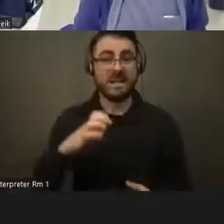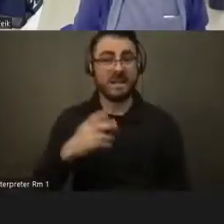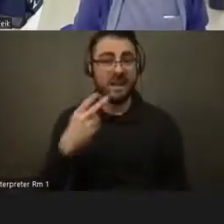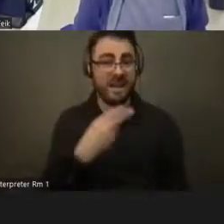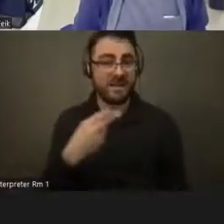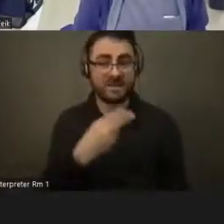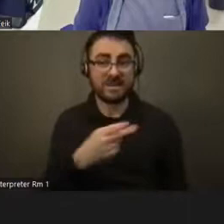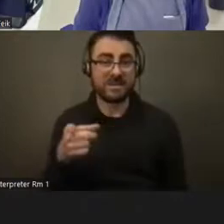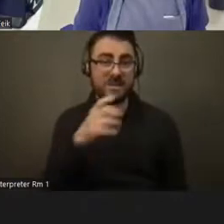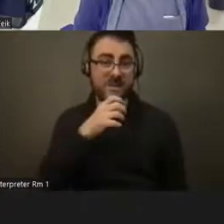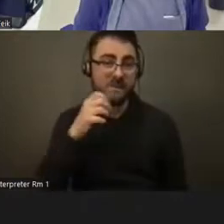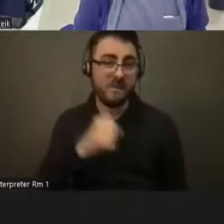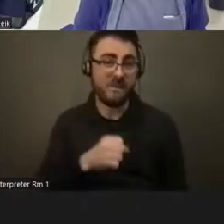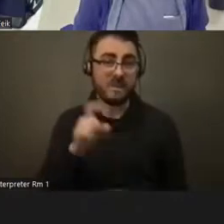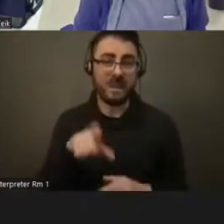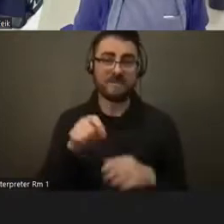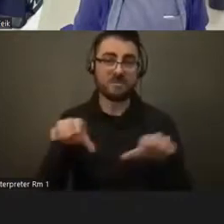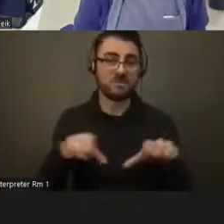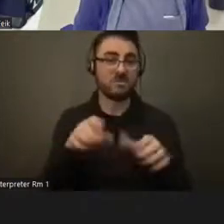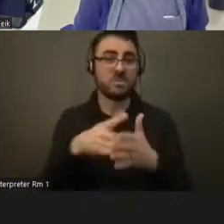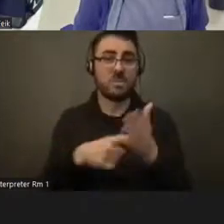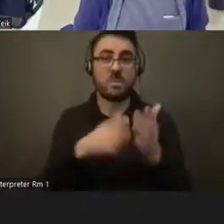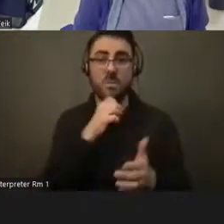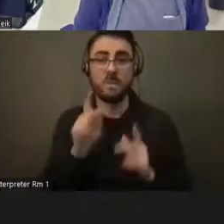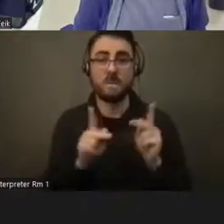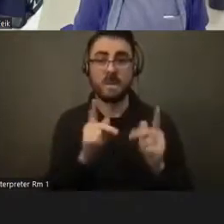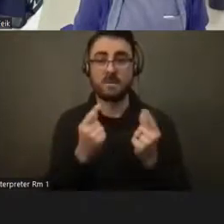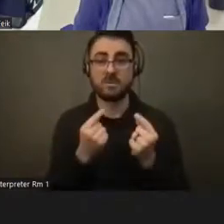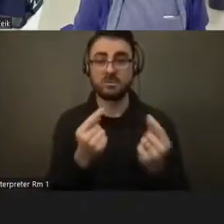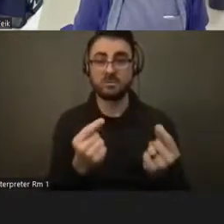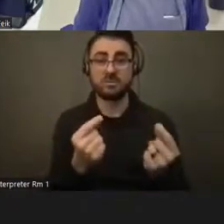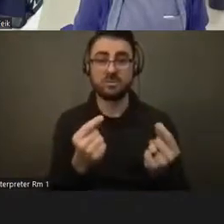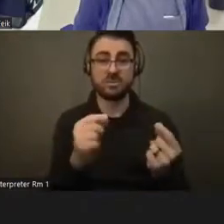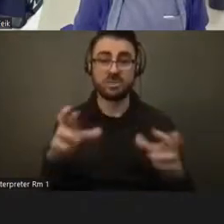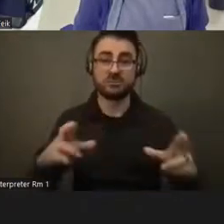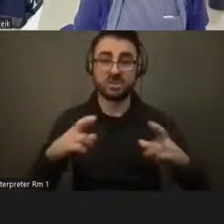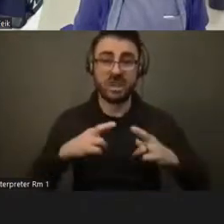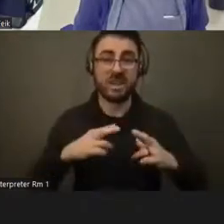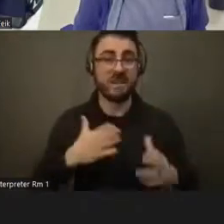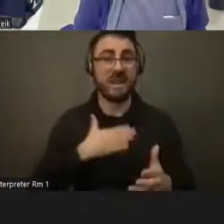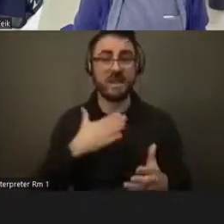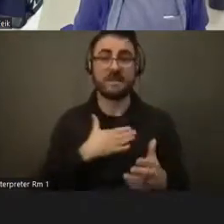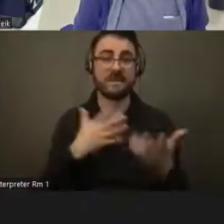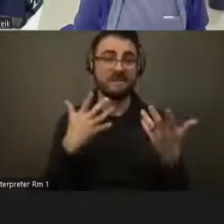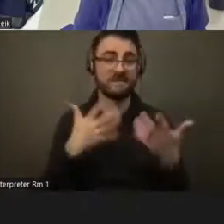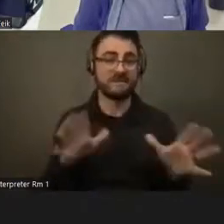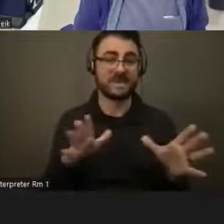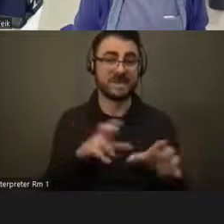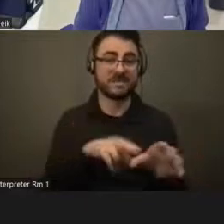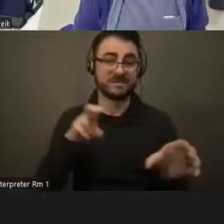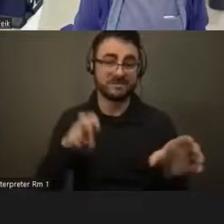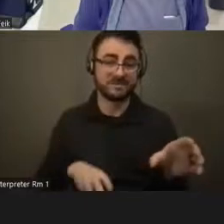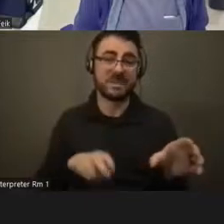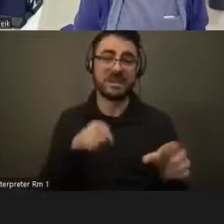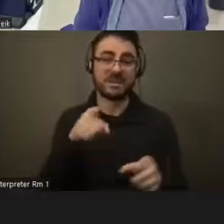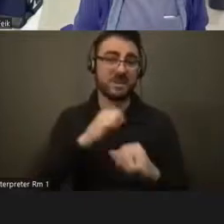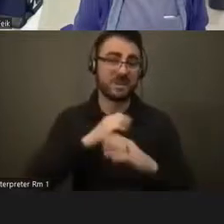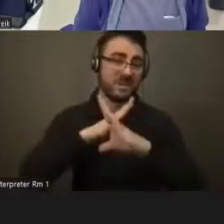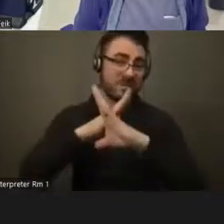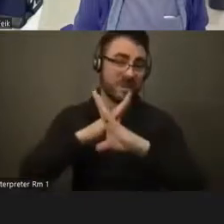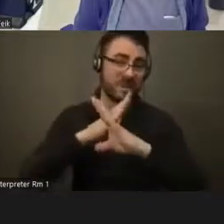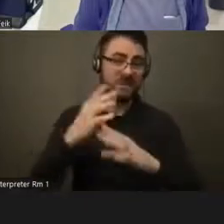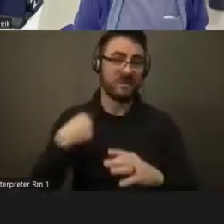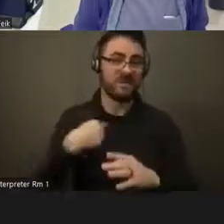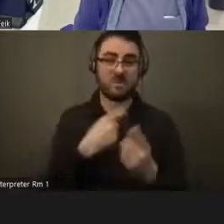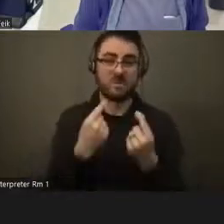retire and do what old people do when they retire, and just happily kick the bucket, please. You are in the way of some of the things, but we talked to you before